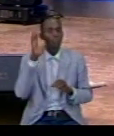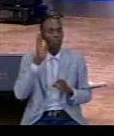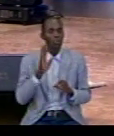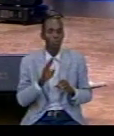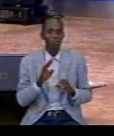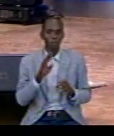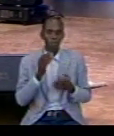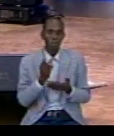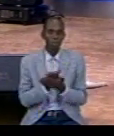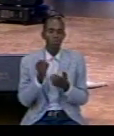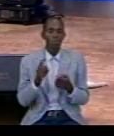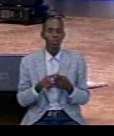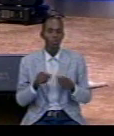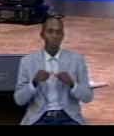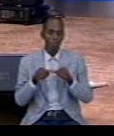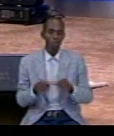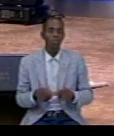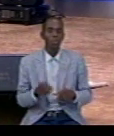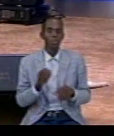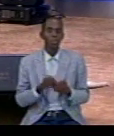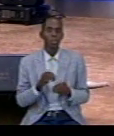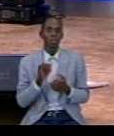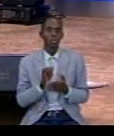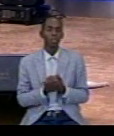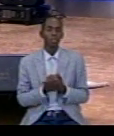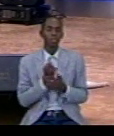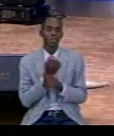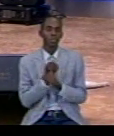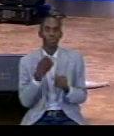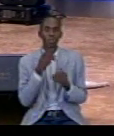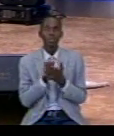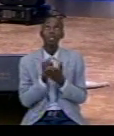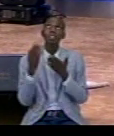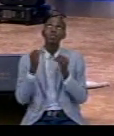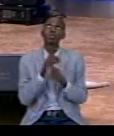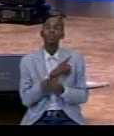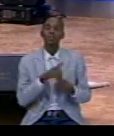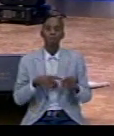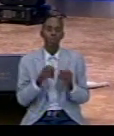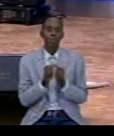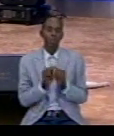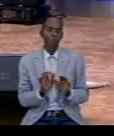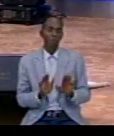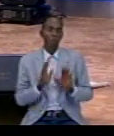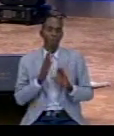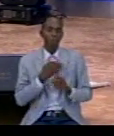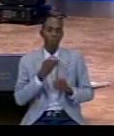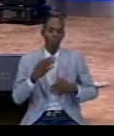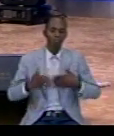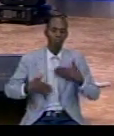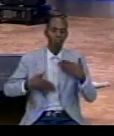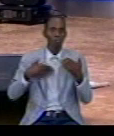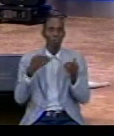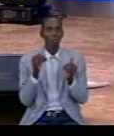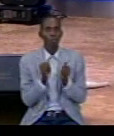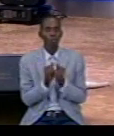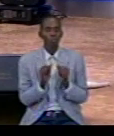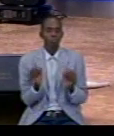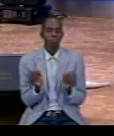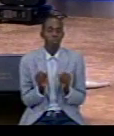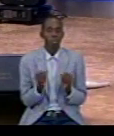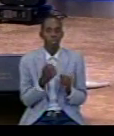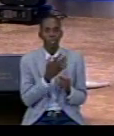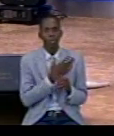that grace of God in salvation. It says, serve the Lord with fear and rejoice with trembling. And then in